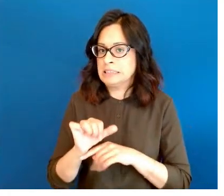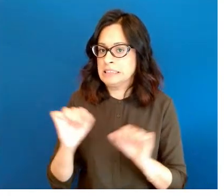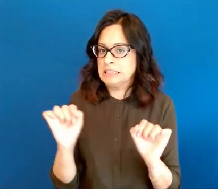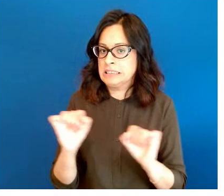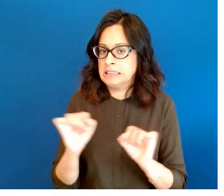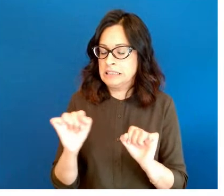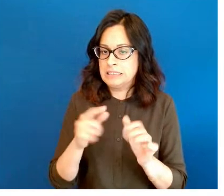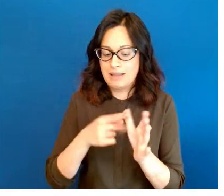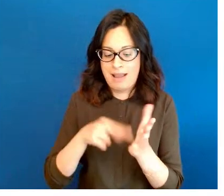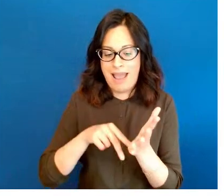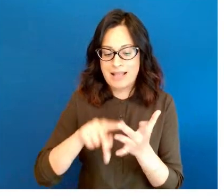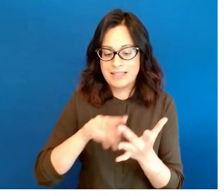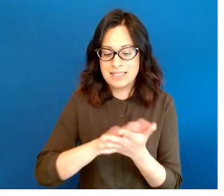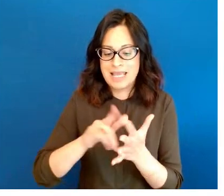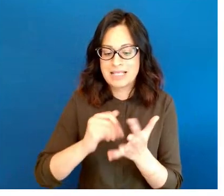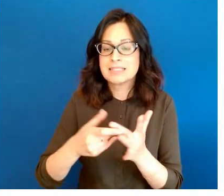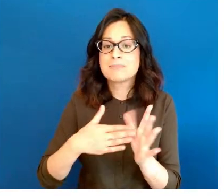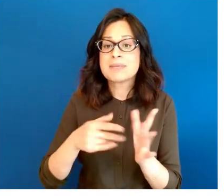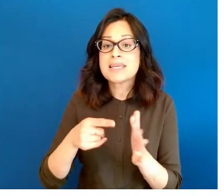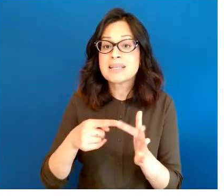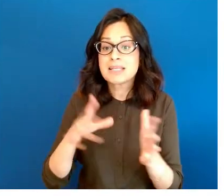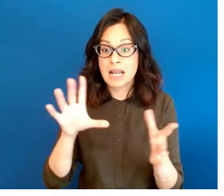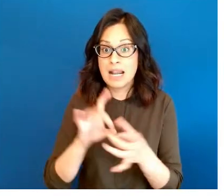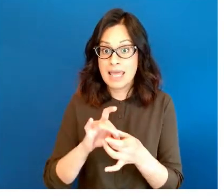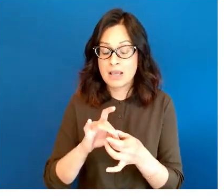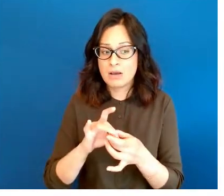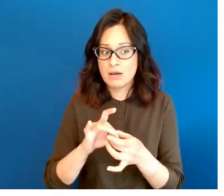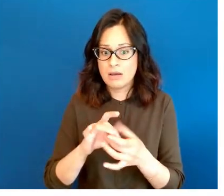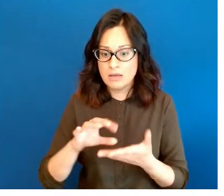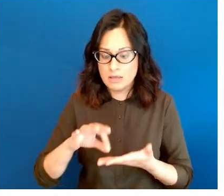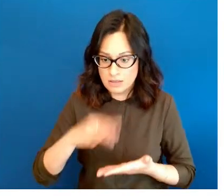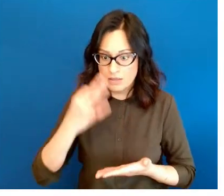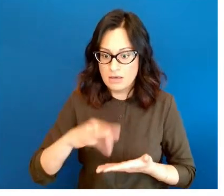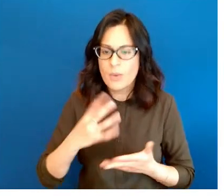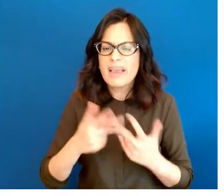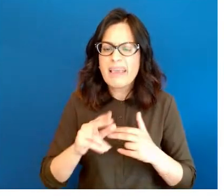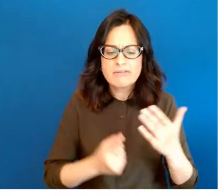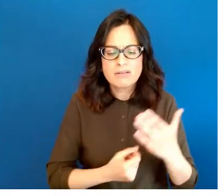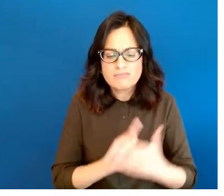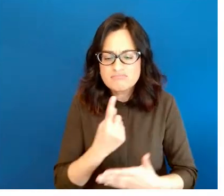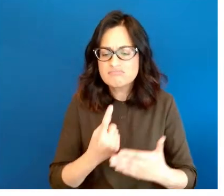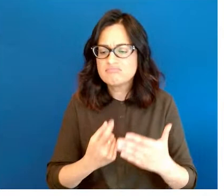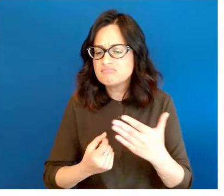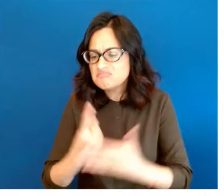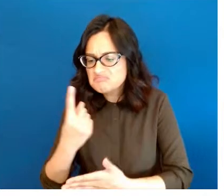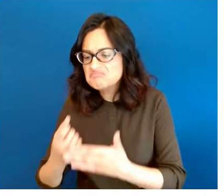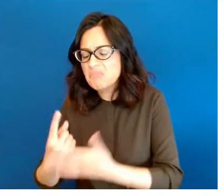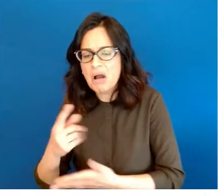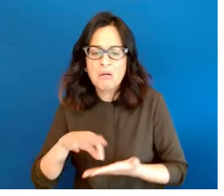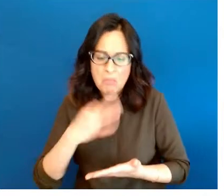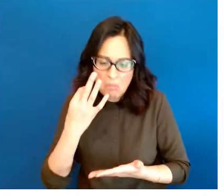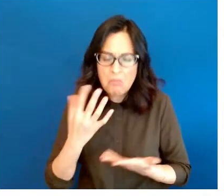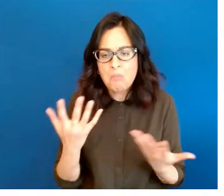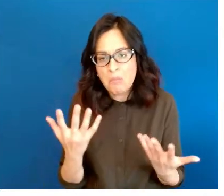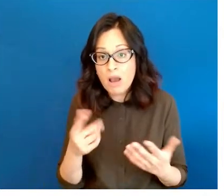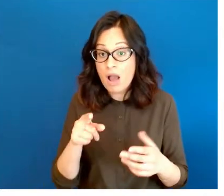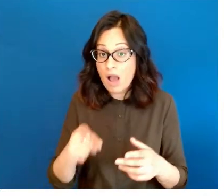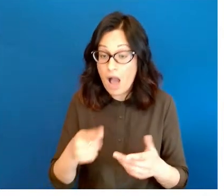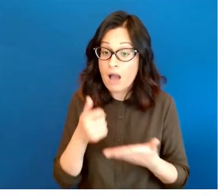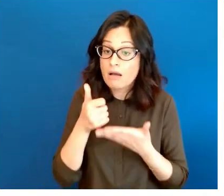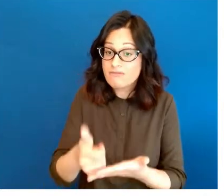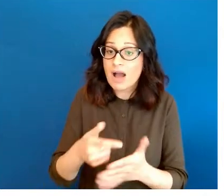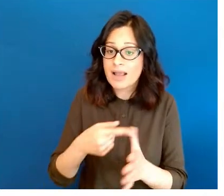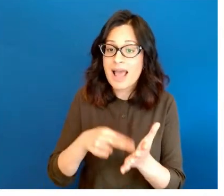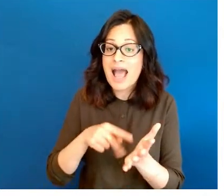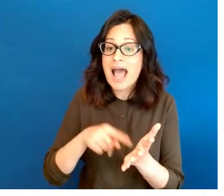antihistamines either before exposure if that's very intermittent, but generally I advise antihistamines from March